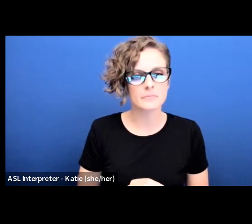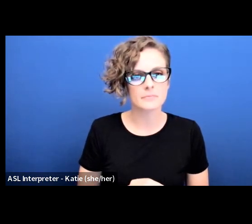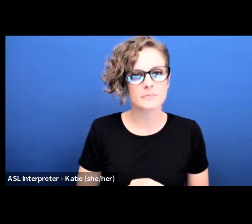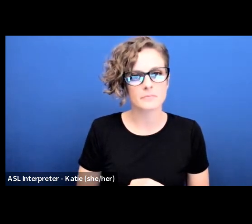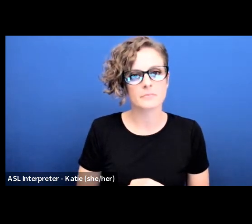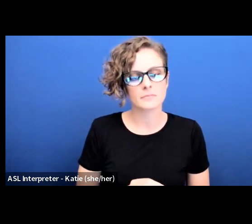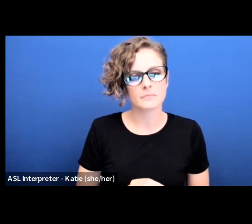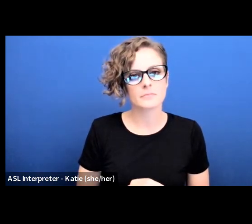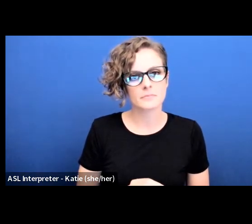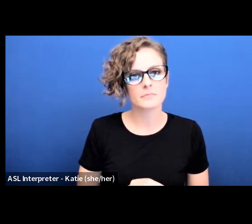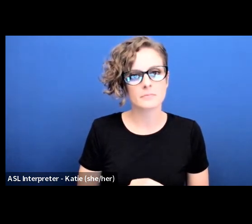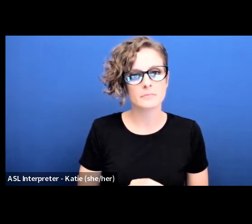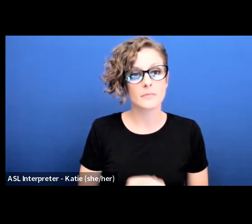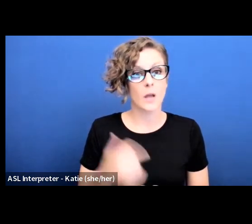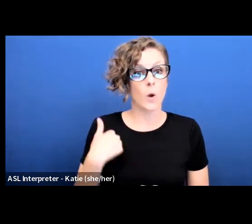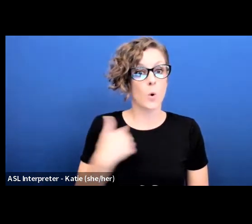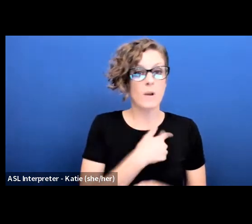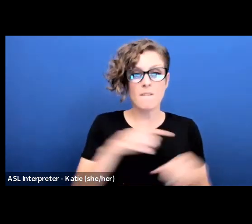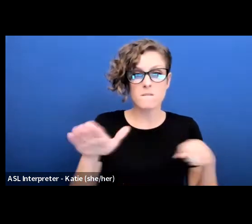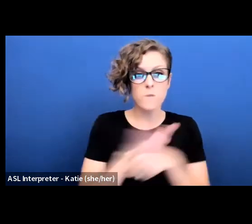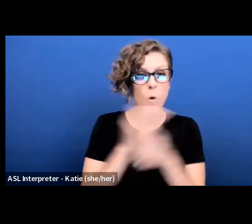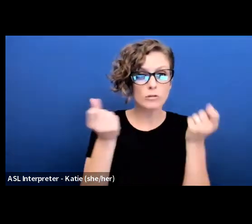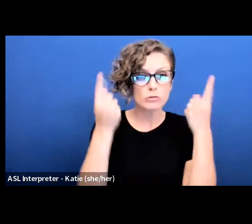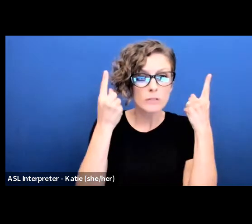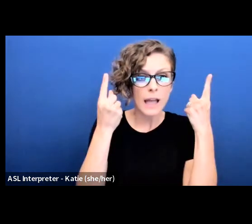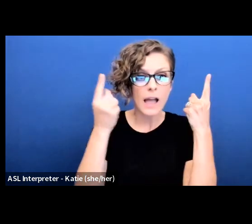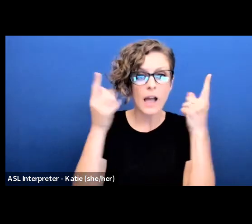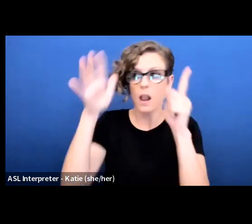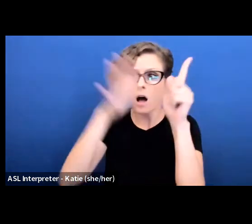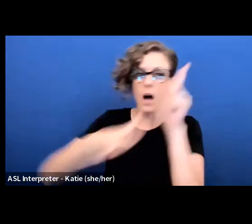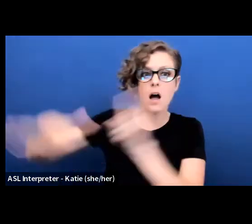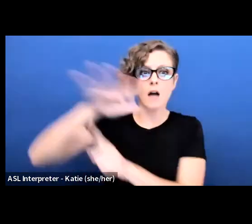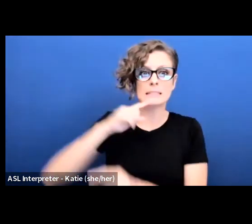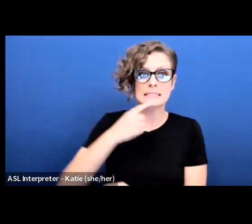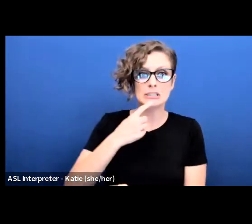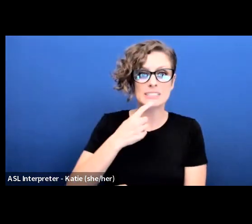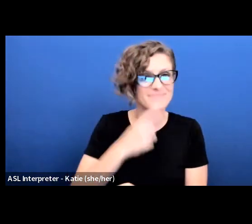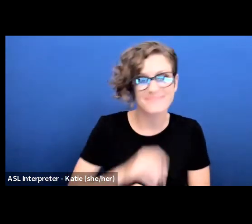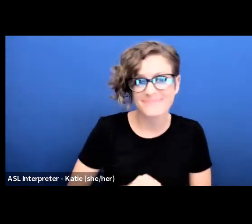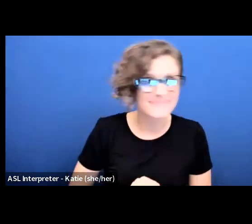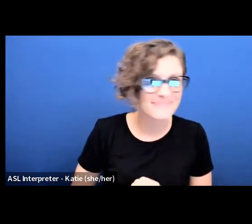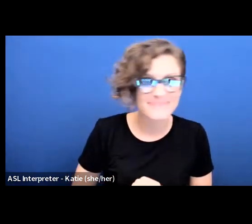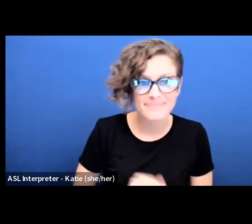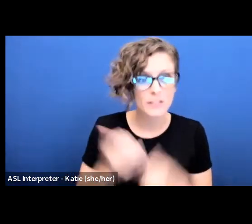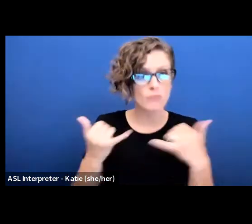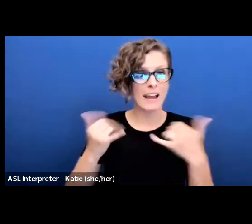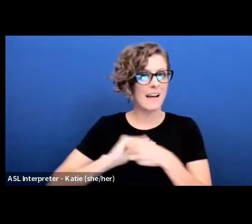how serious things are at the moment. The surge that we're in now is,